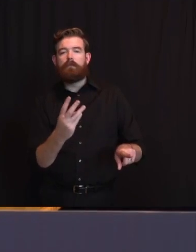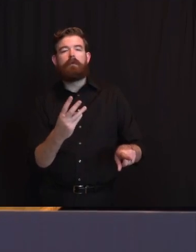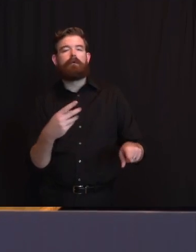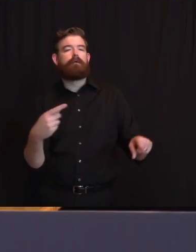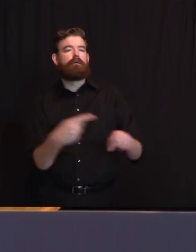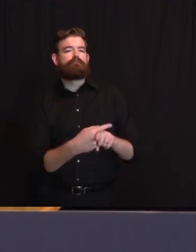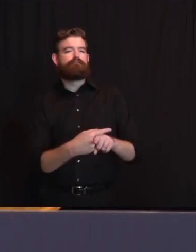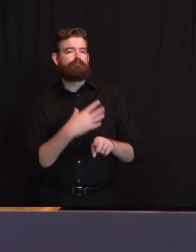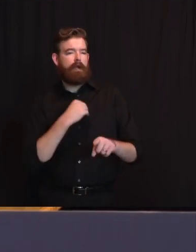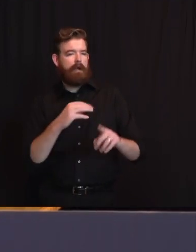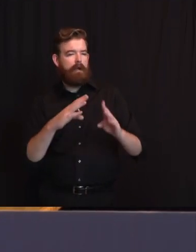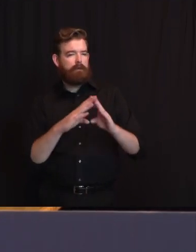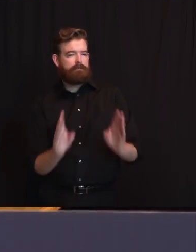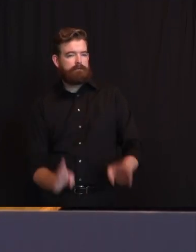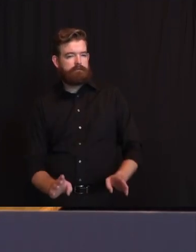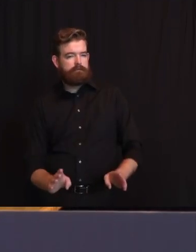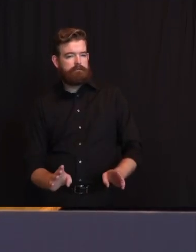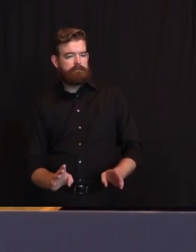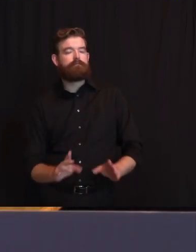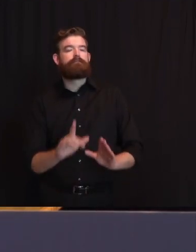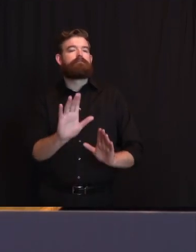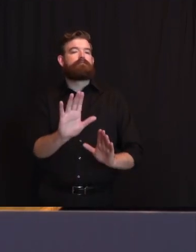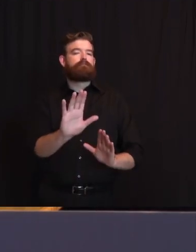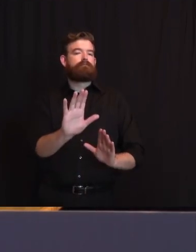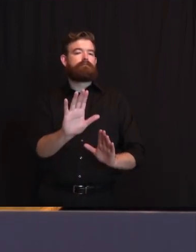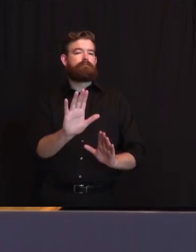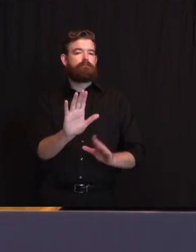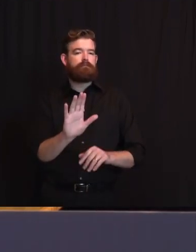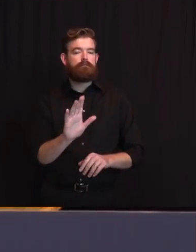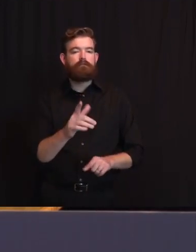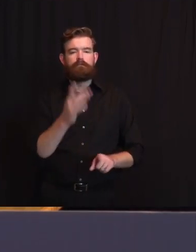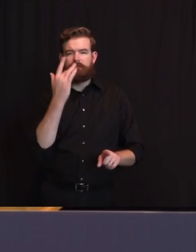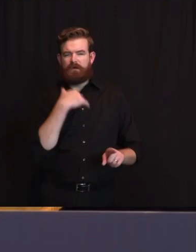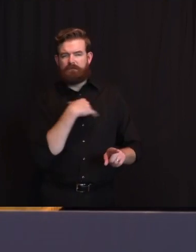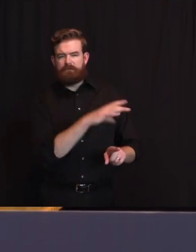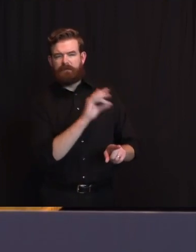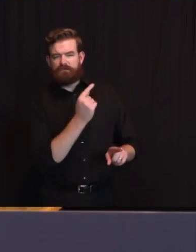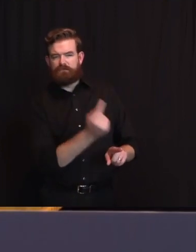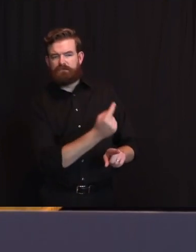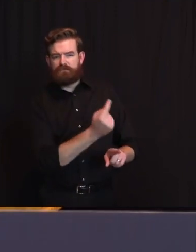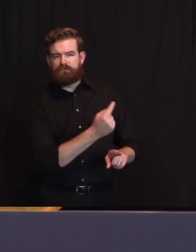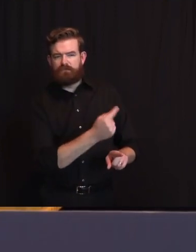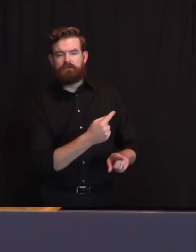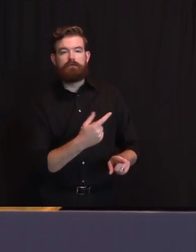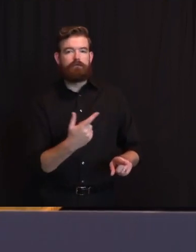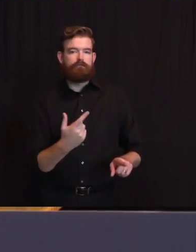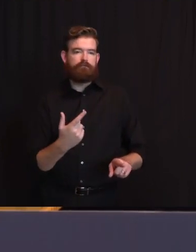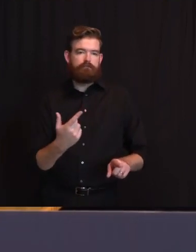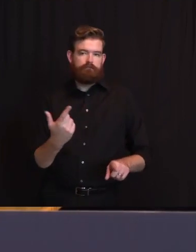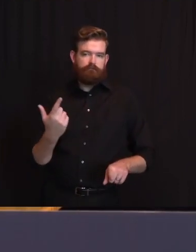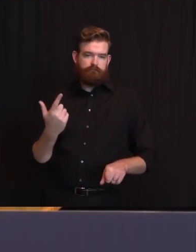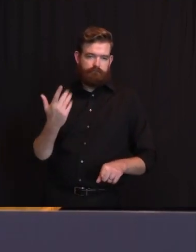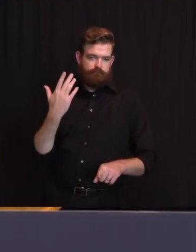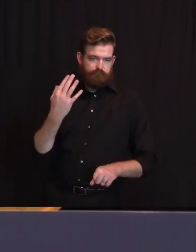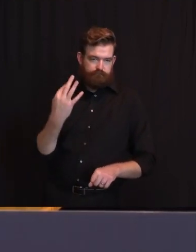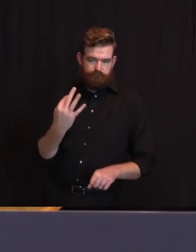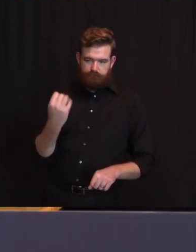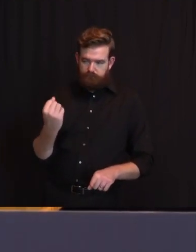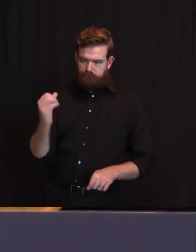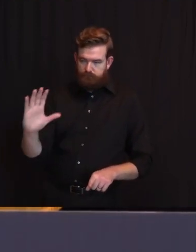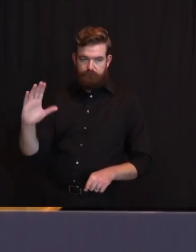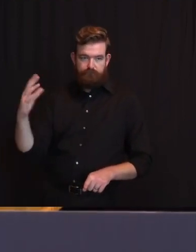this is a, the reason why we're picking Tuesday, this is a big week, big weekend. We've had a big week of openings. We've got a